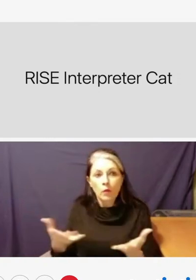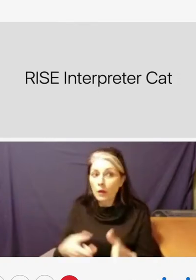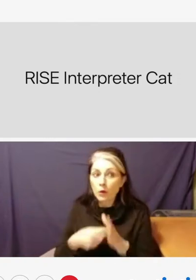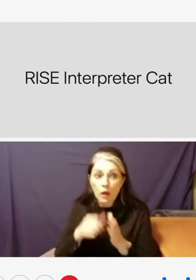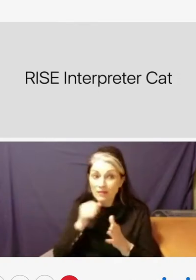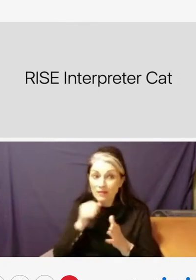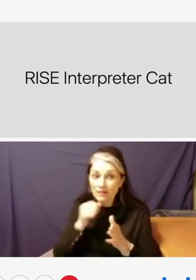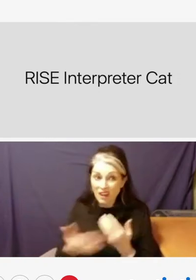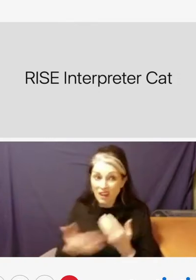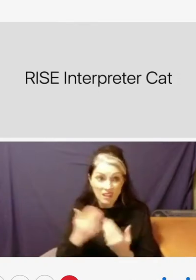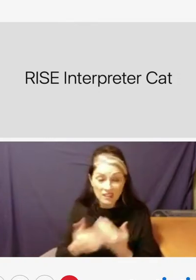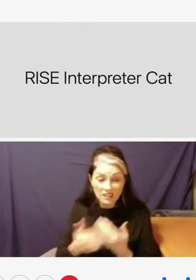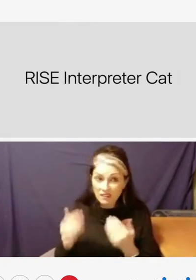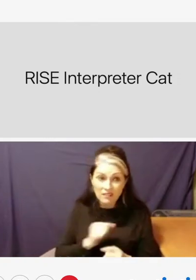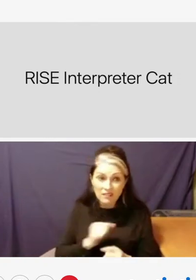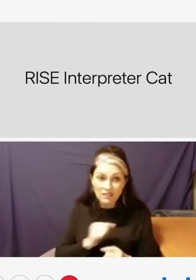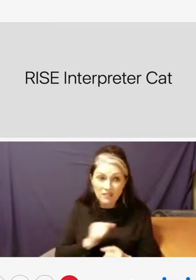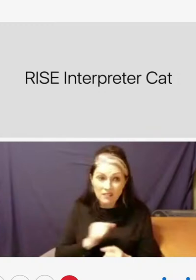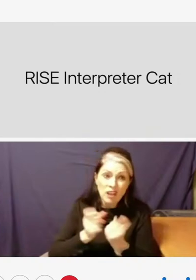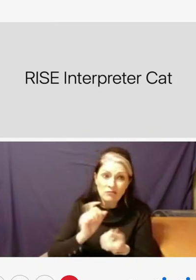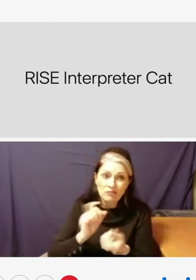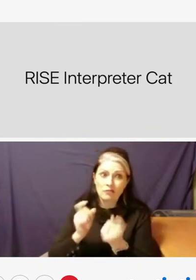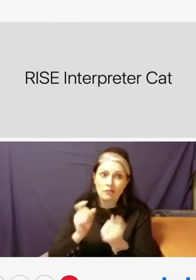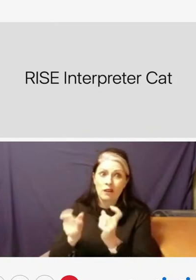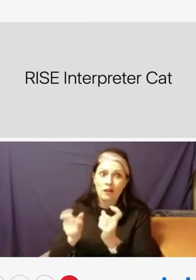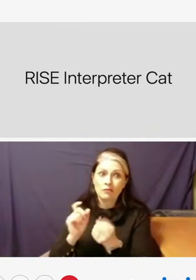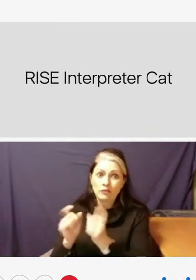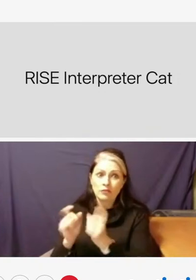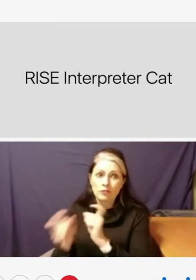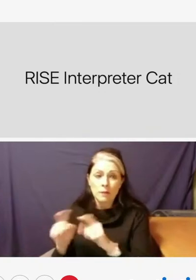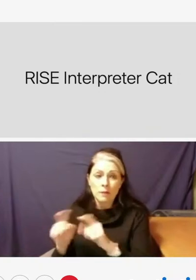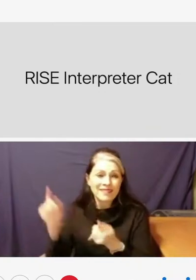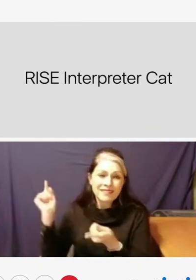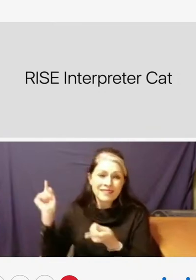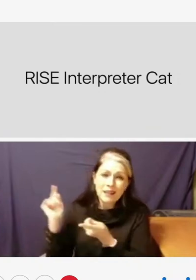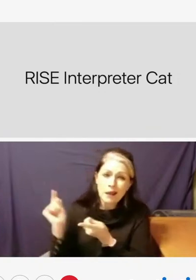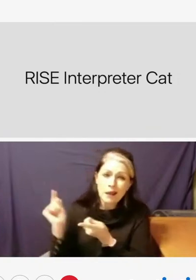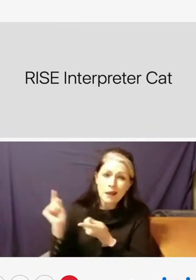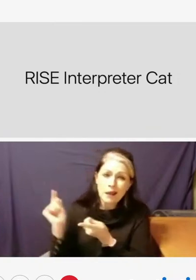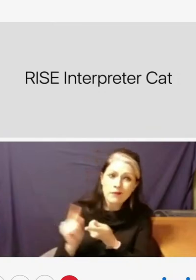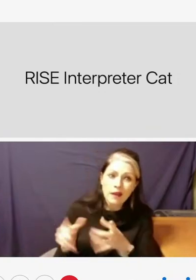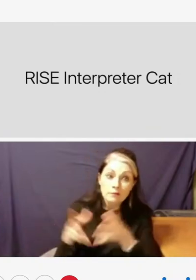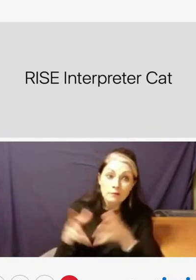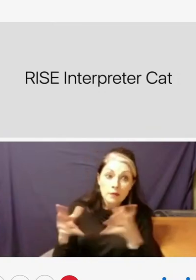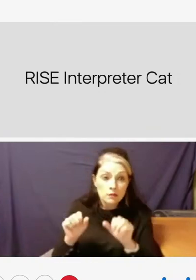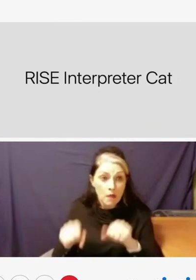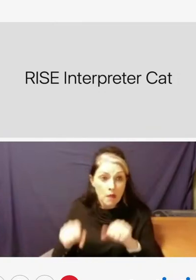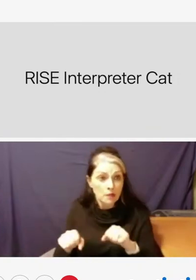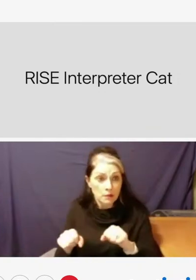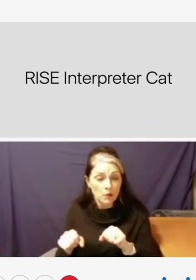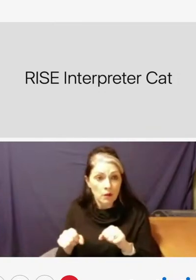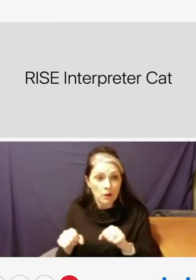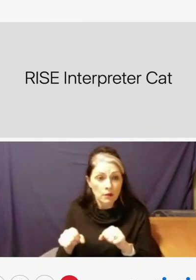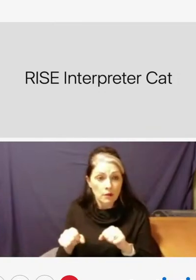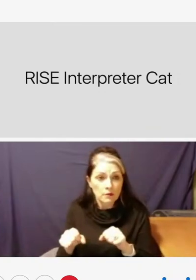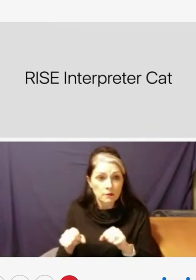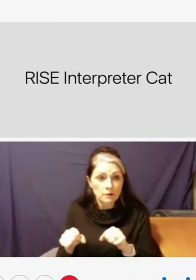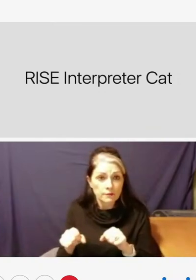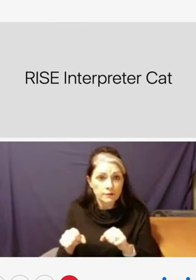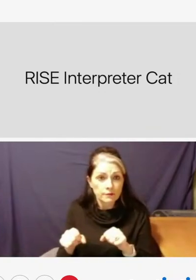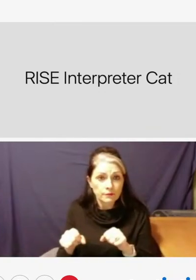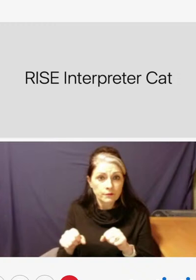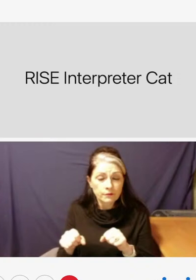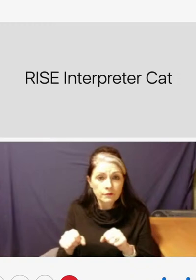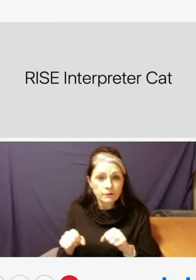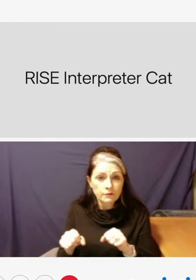of all the changes but it's been simplified as much as we can I think uh in in graphics and what have you to